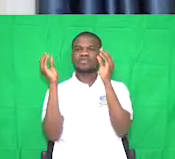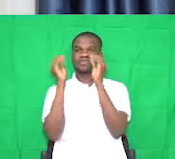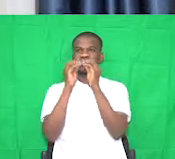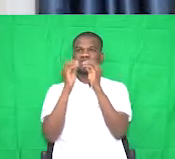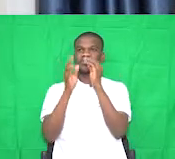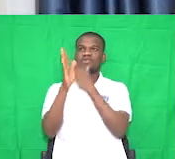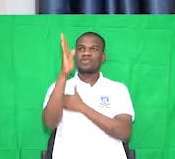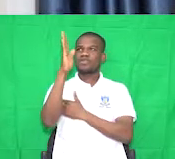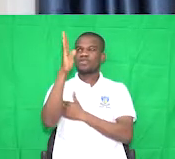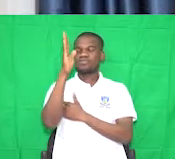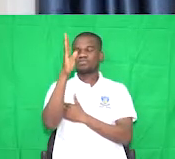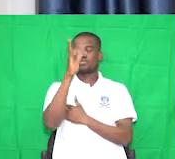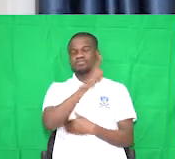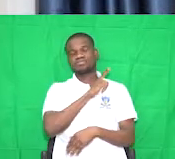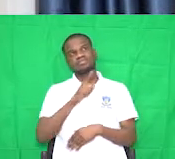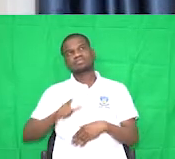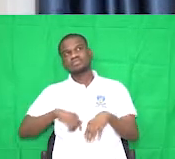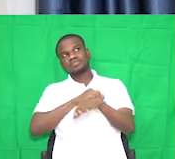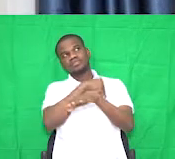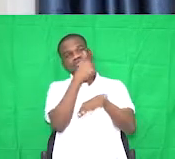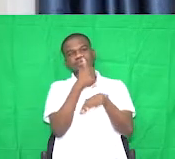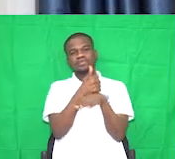are very grateful to the Lord Almighty